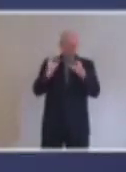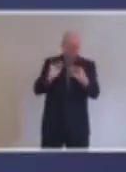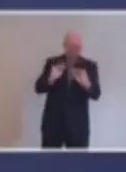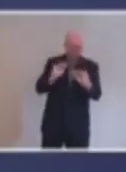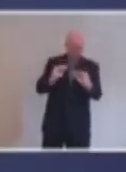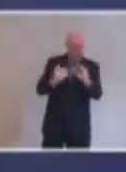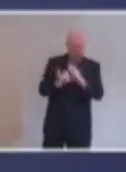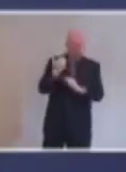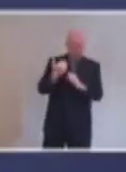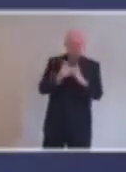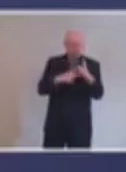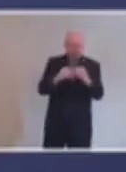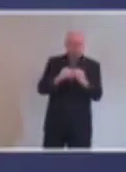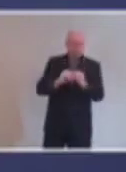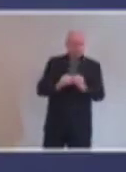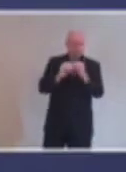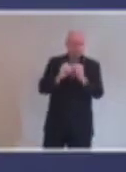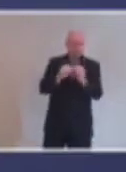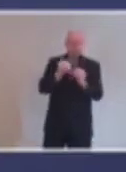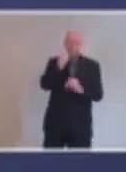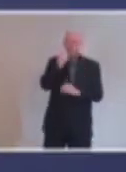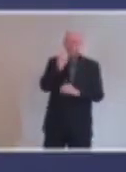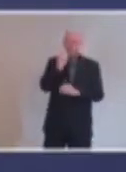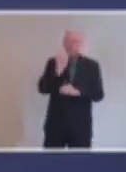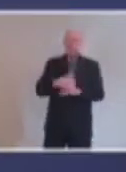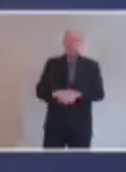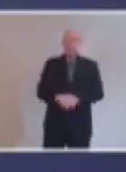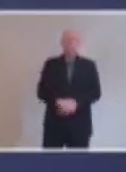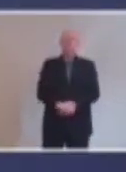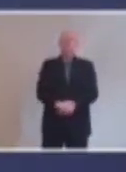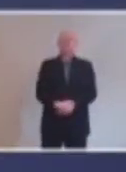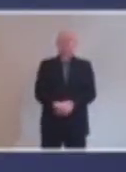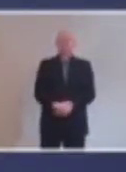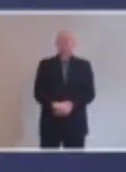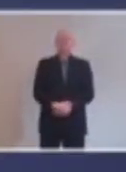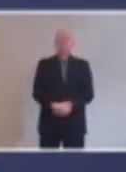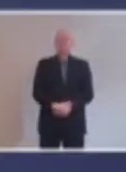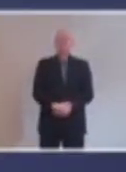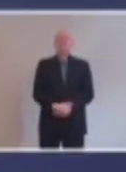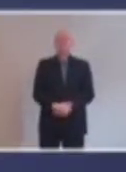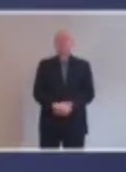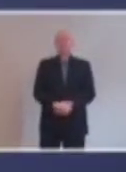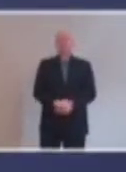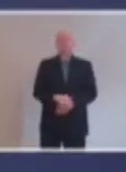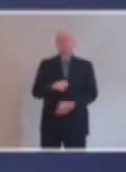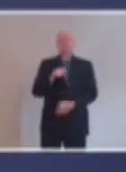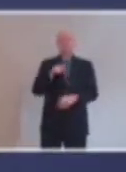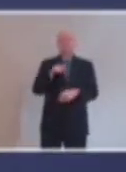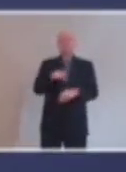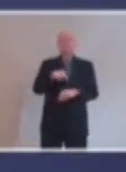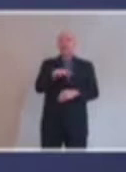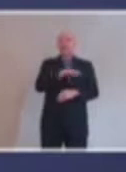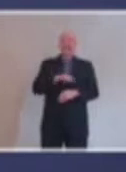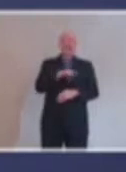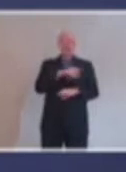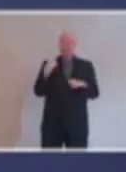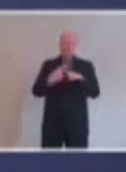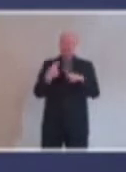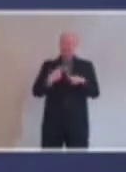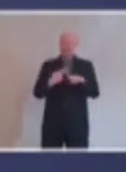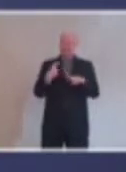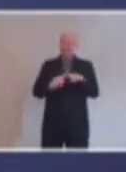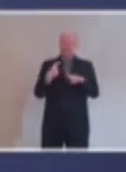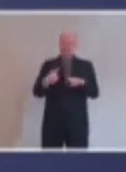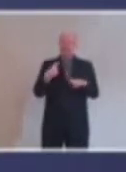every day. And there's one area where we are progressing with gale force speed, and that is the